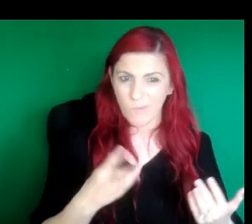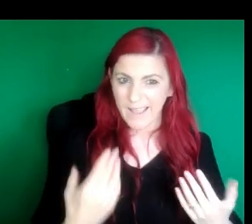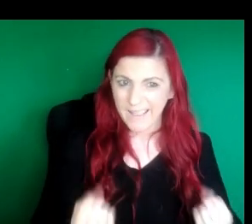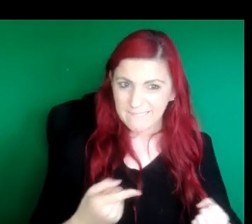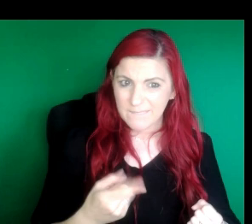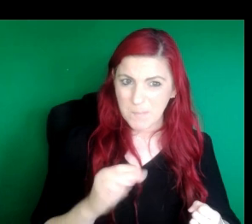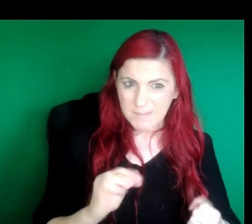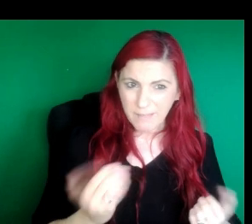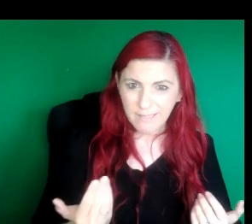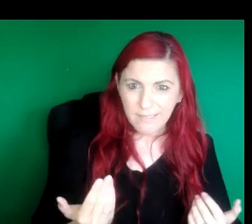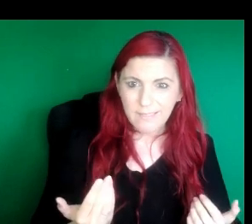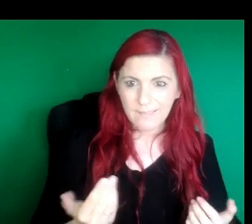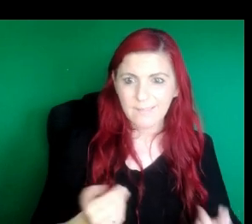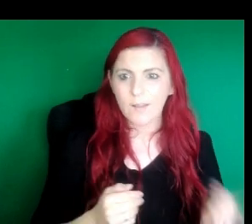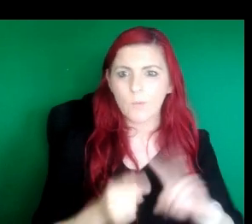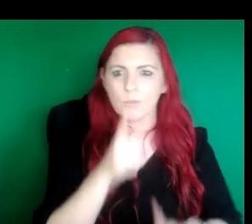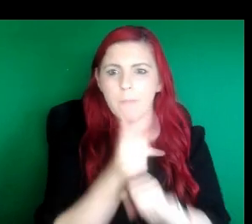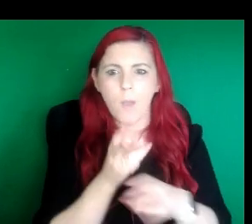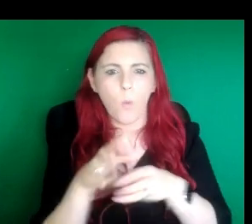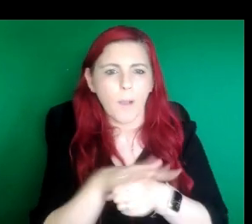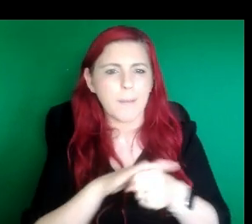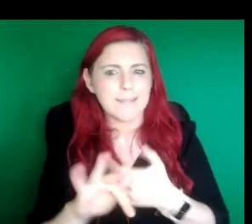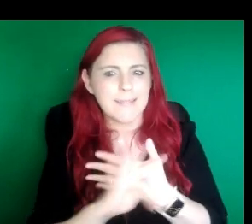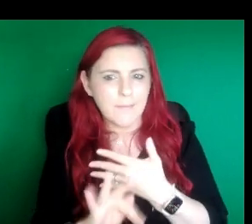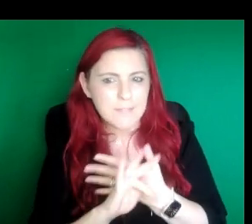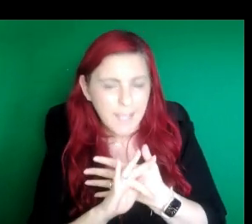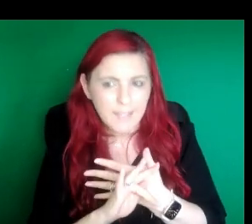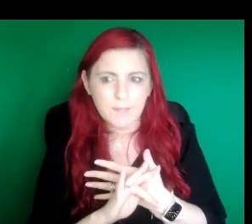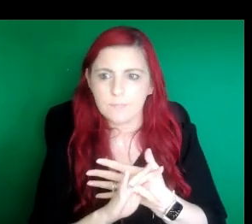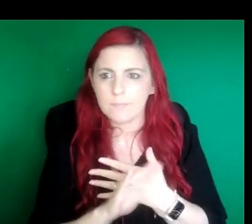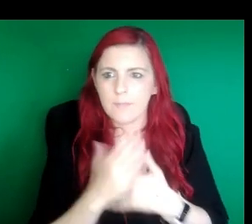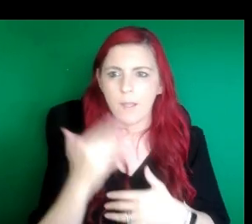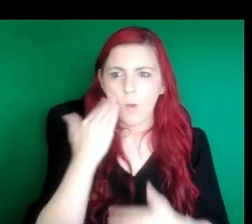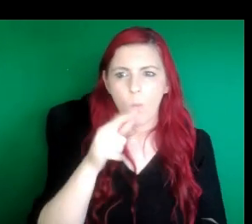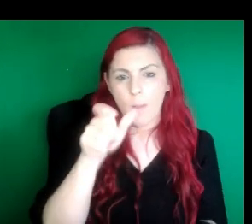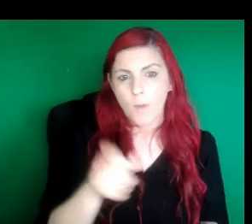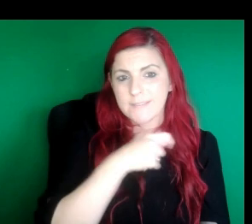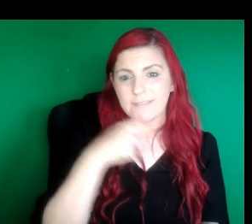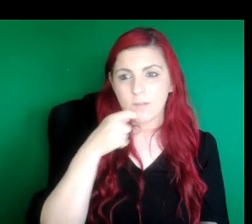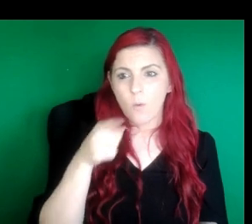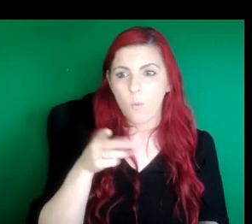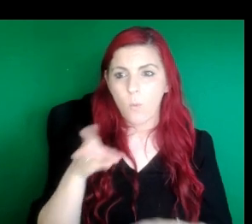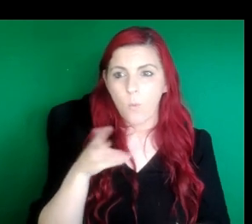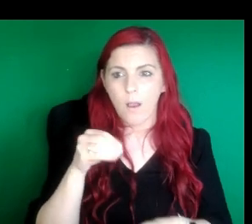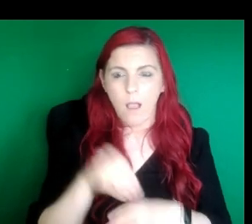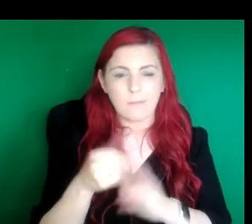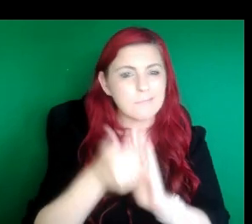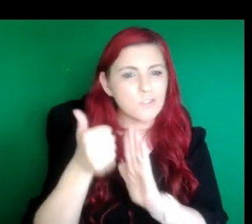have that? We talked about workplace safety. So I know I interviewed one person who had worked as on